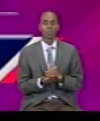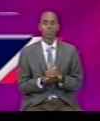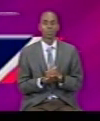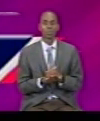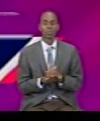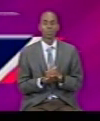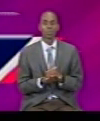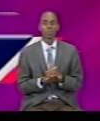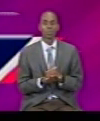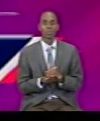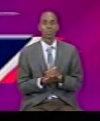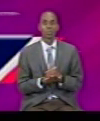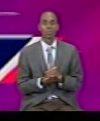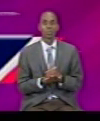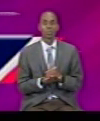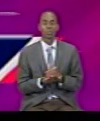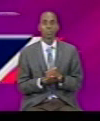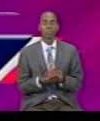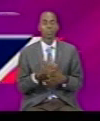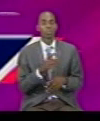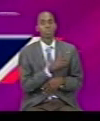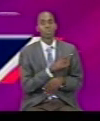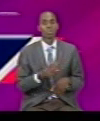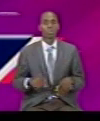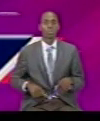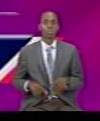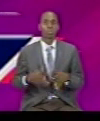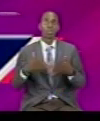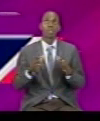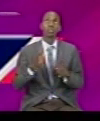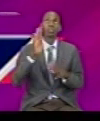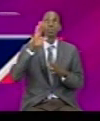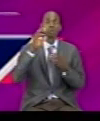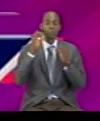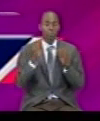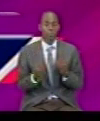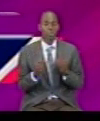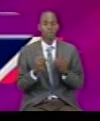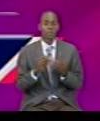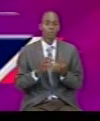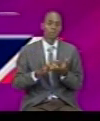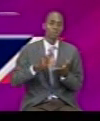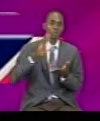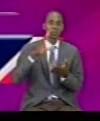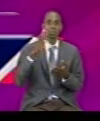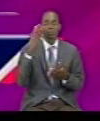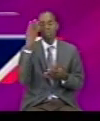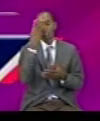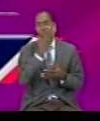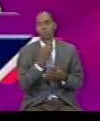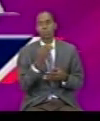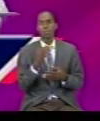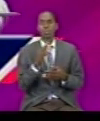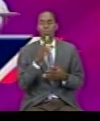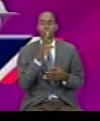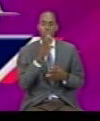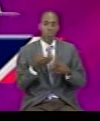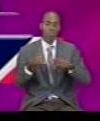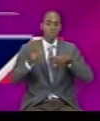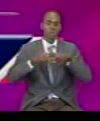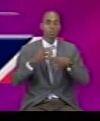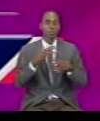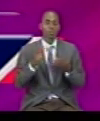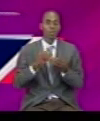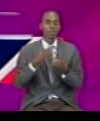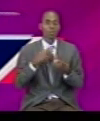Lord, let your power, let your beauty, let your glory increase more and more. Why